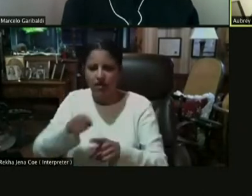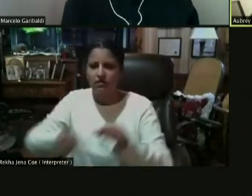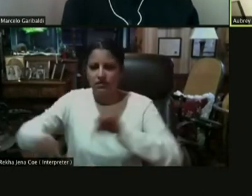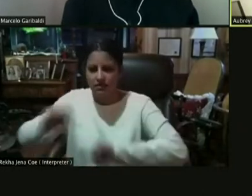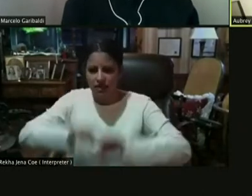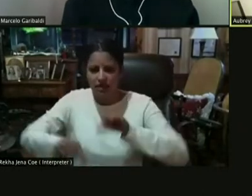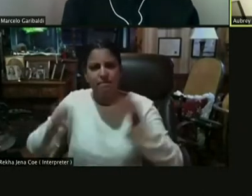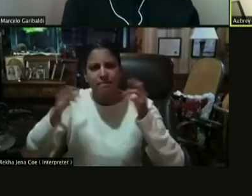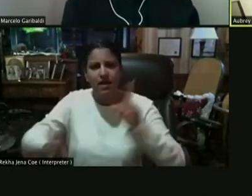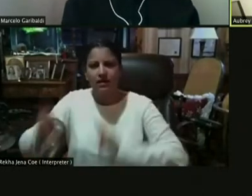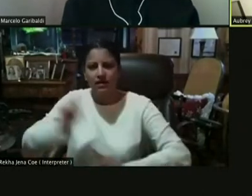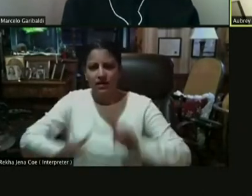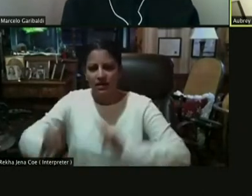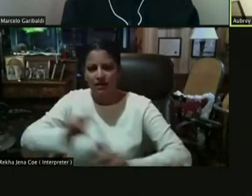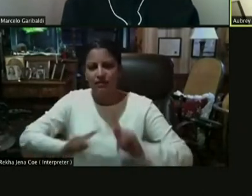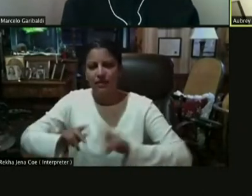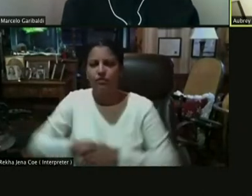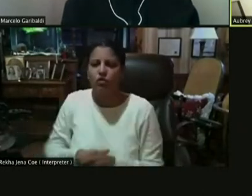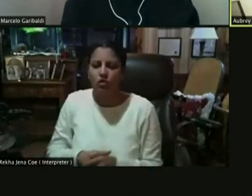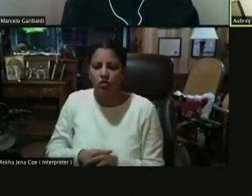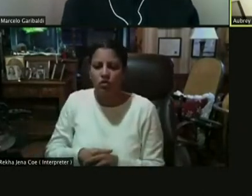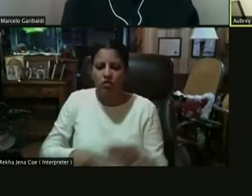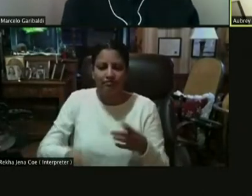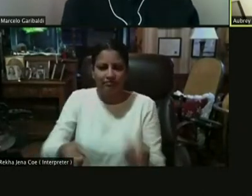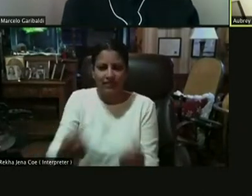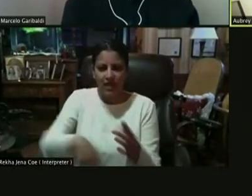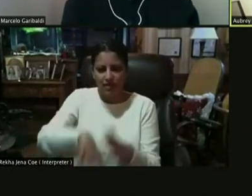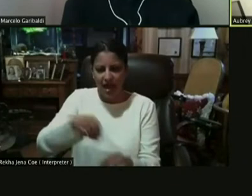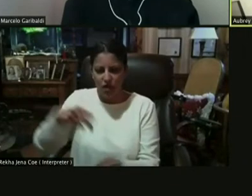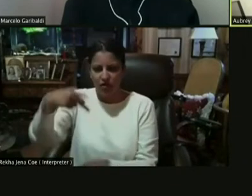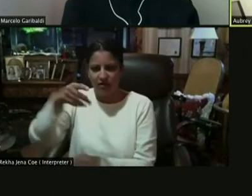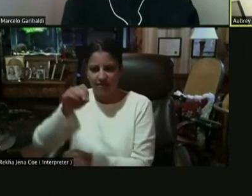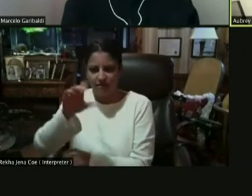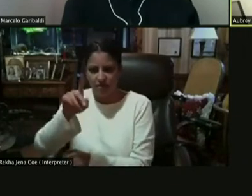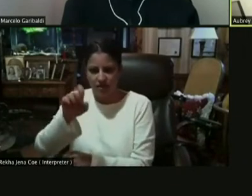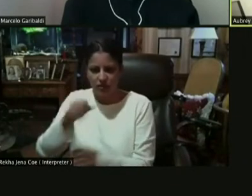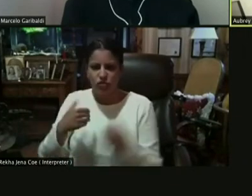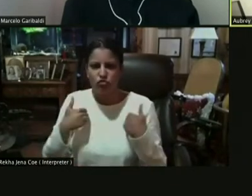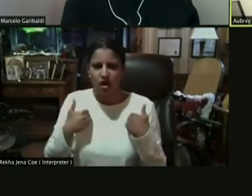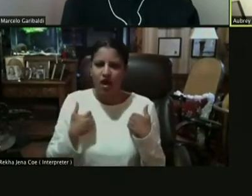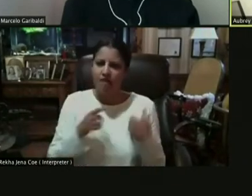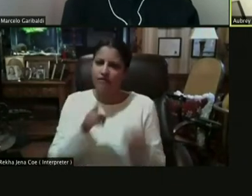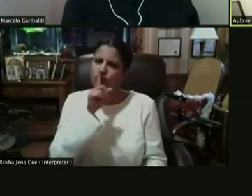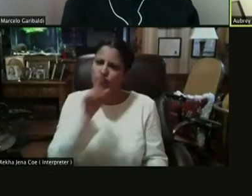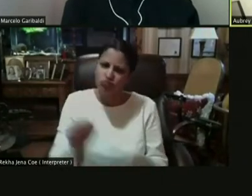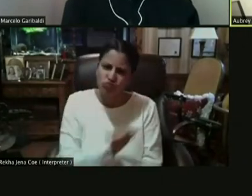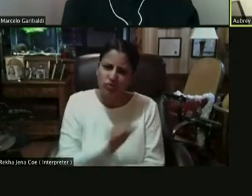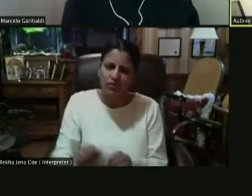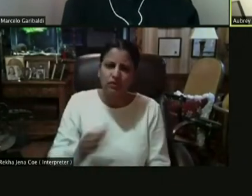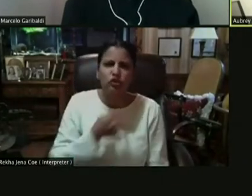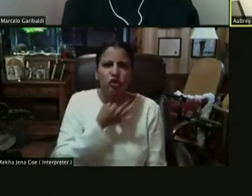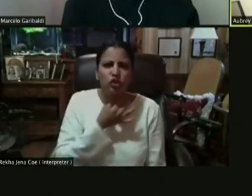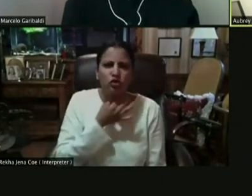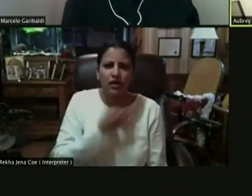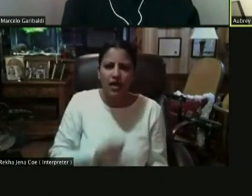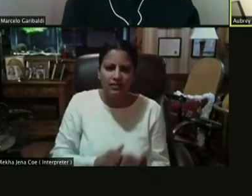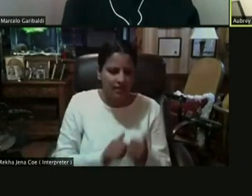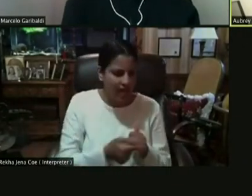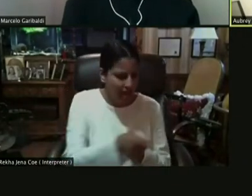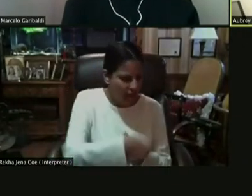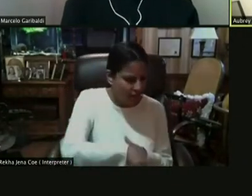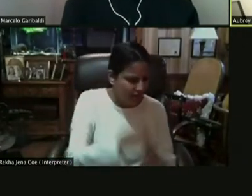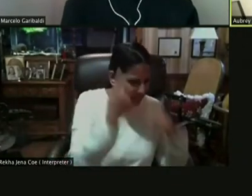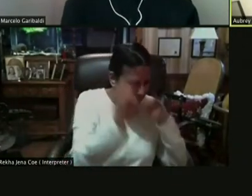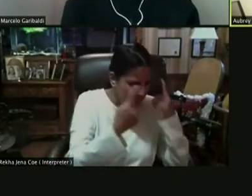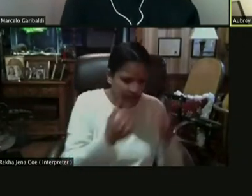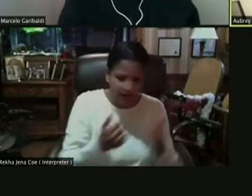seem to come out of certain little pockets. And so you develop a genuine curiosity there. How are they thinking? What are they doing so as not to